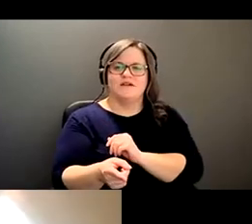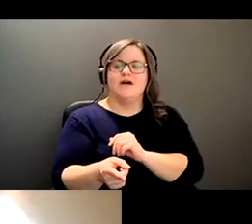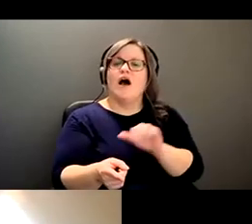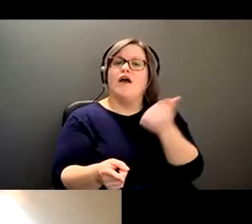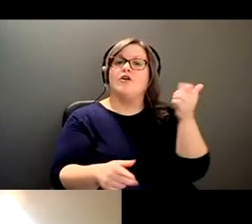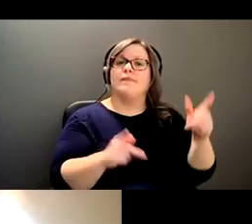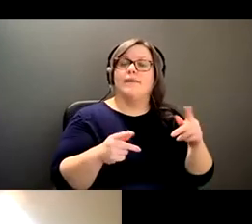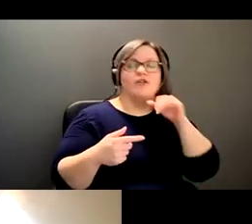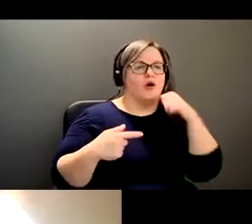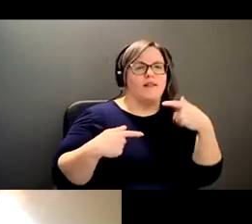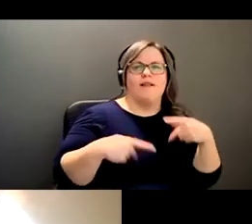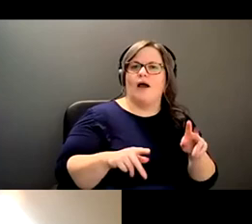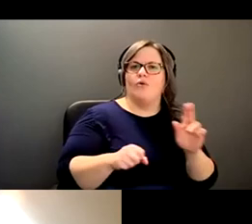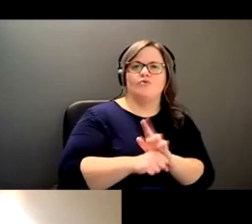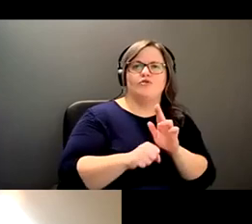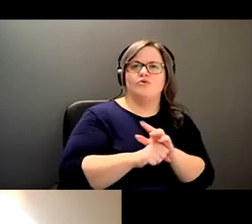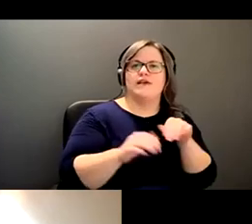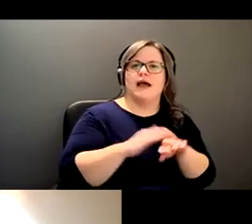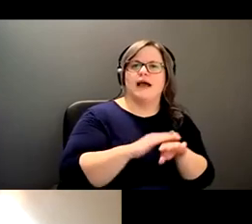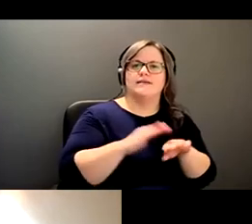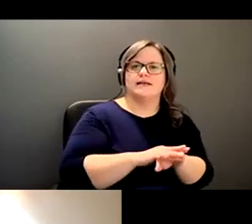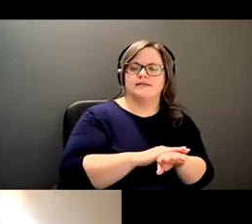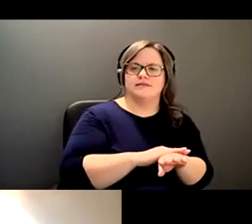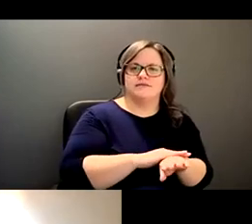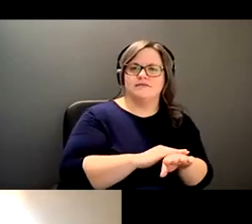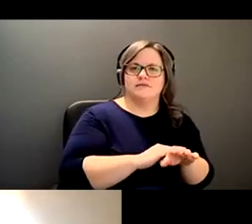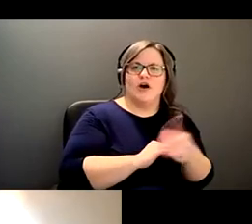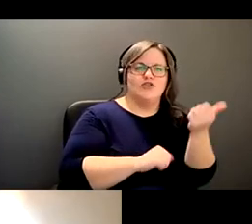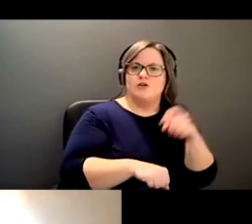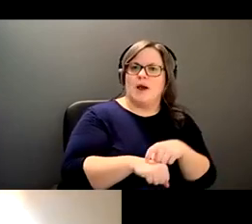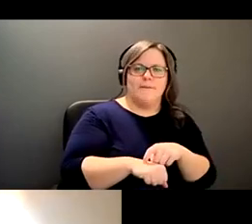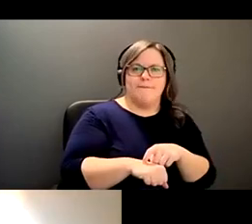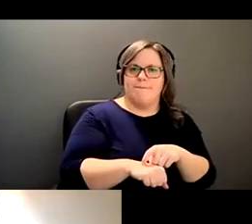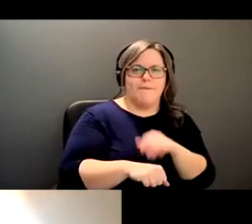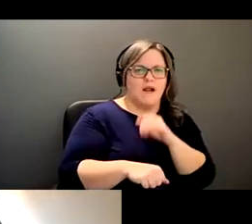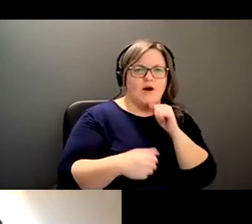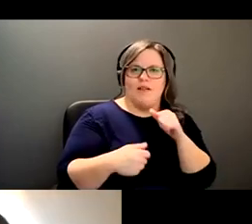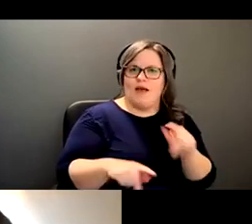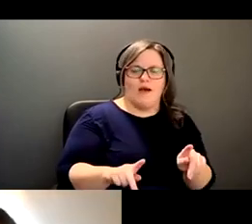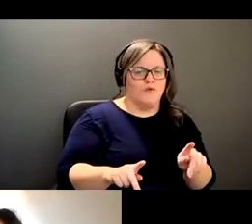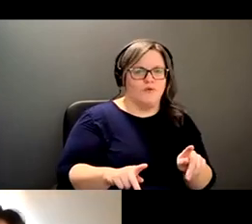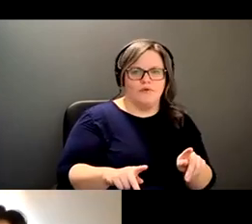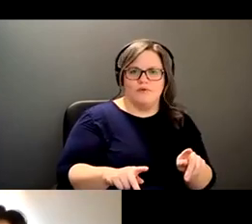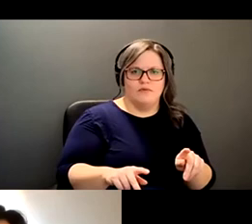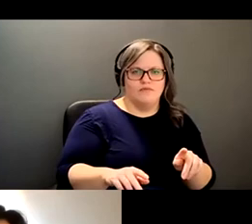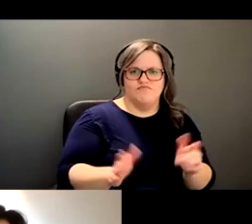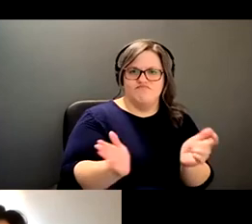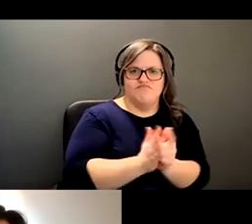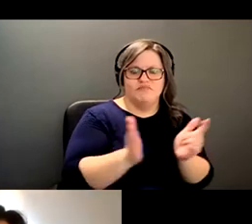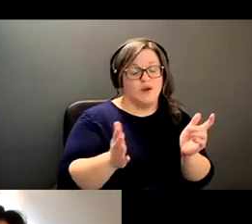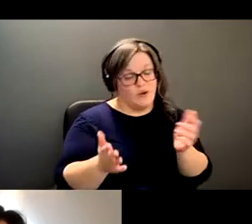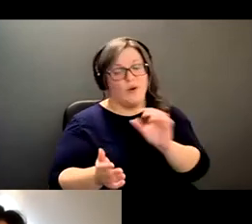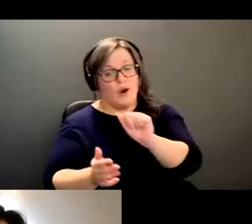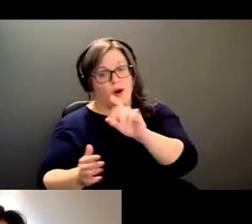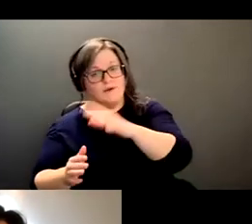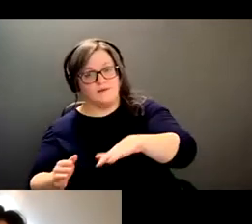to use it or access it for anything other than its sacred purpose. And are we doing that the same with art? You know,